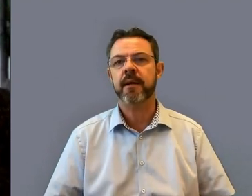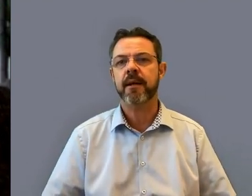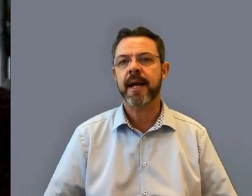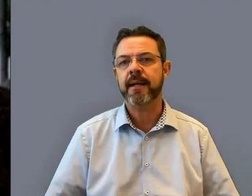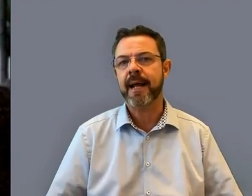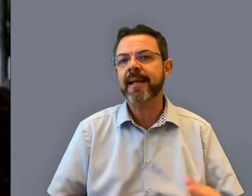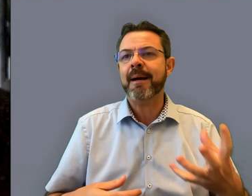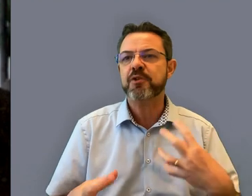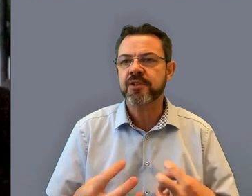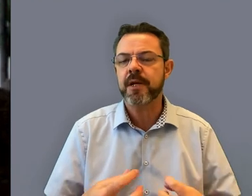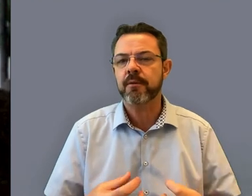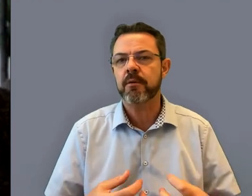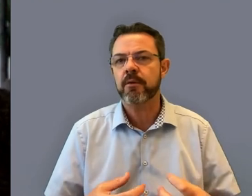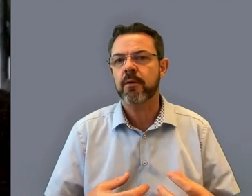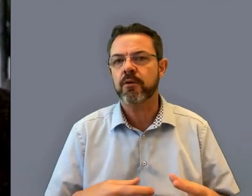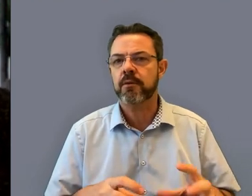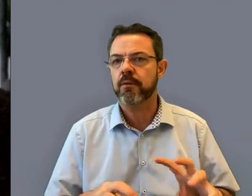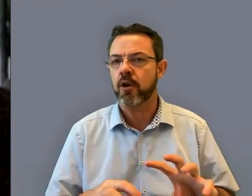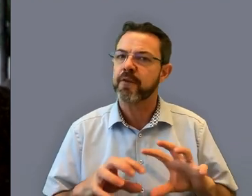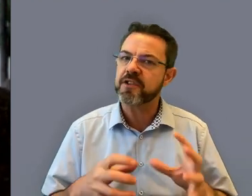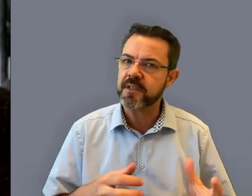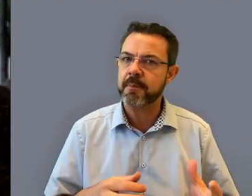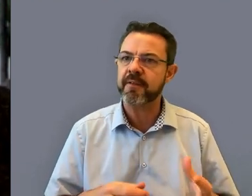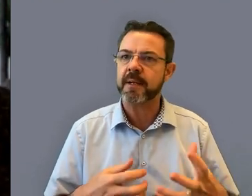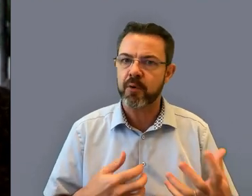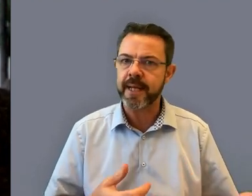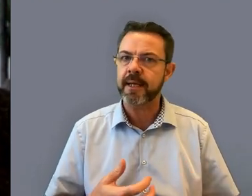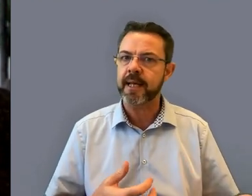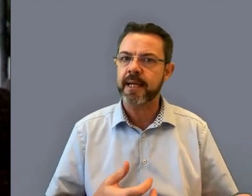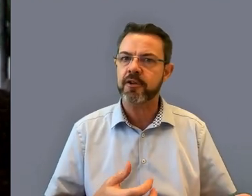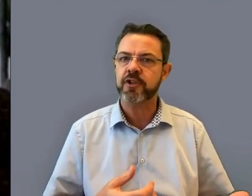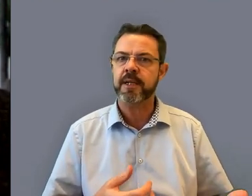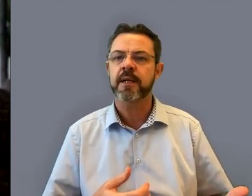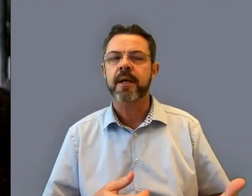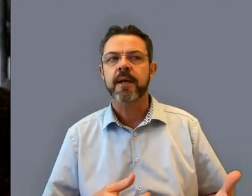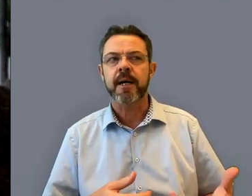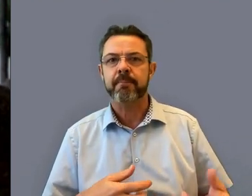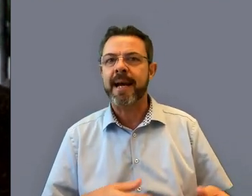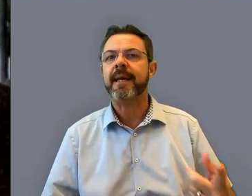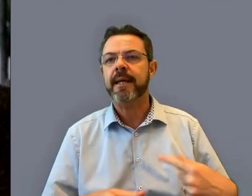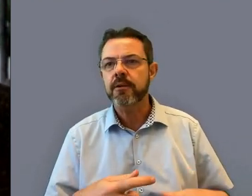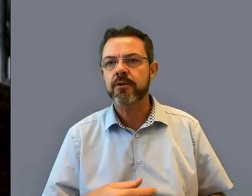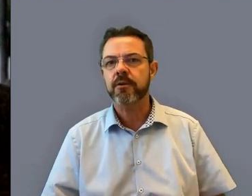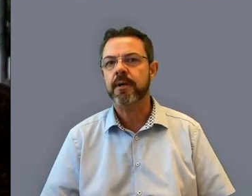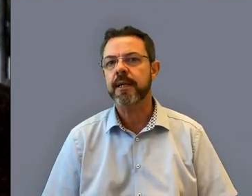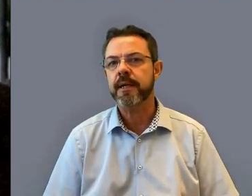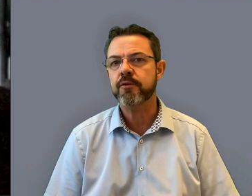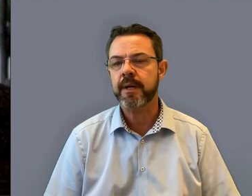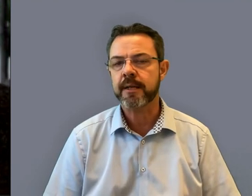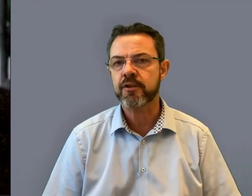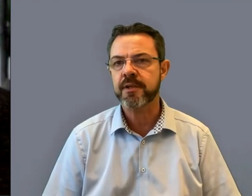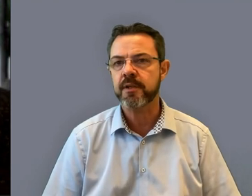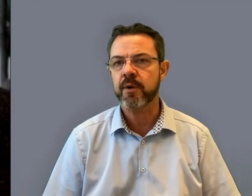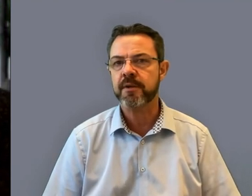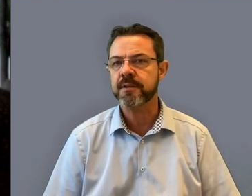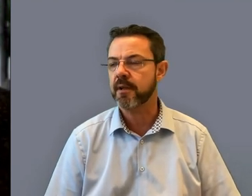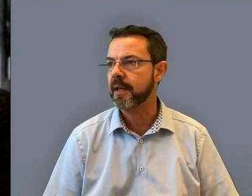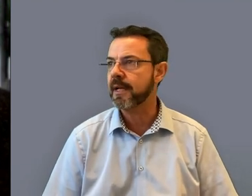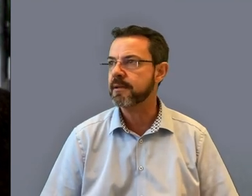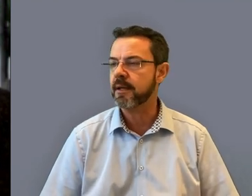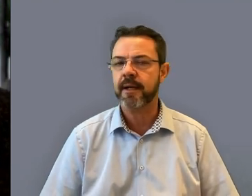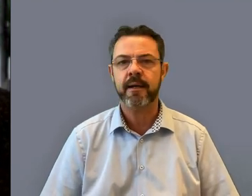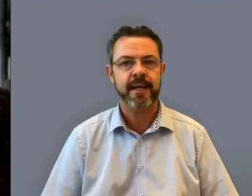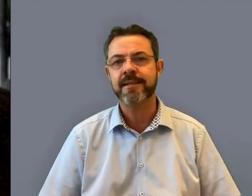replenishes and captures some, or converts some of that braking energy back into